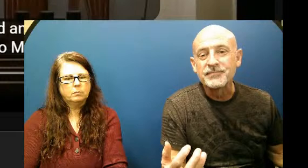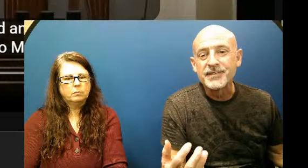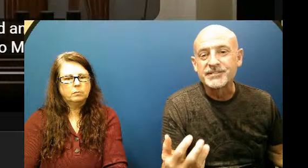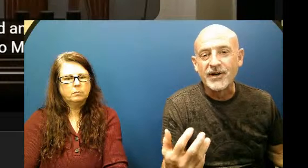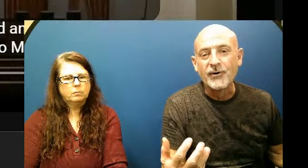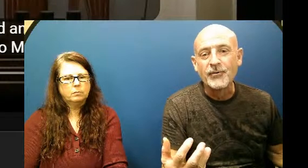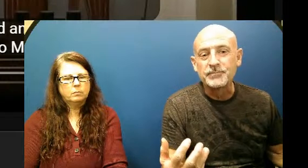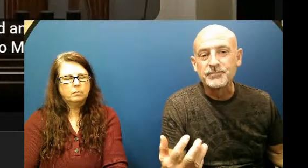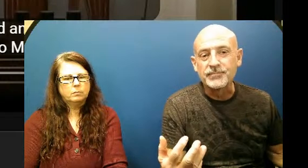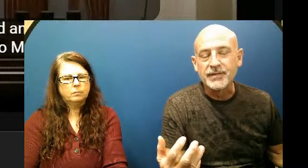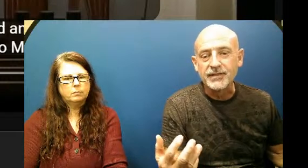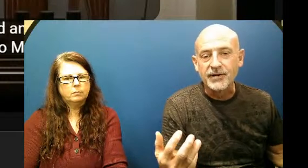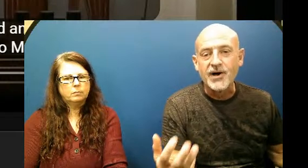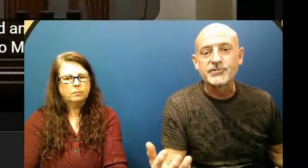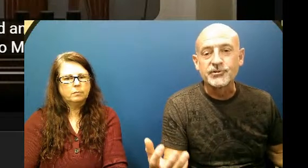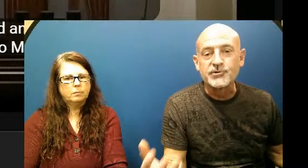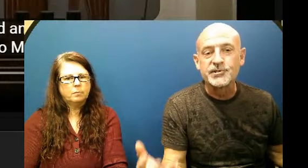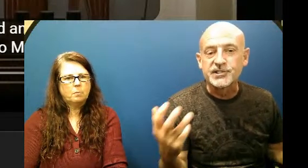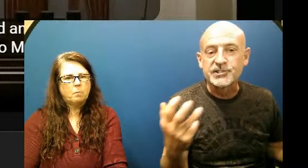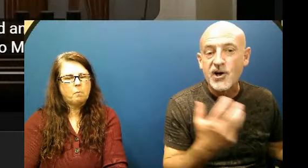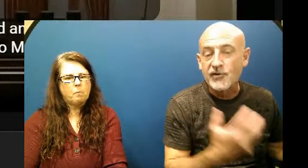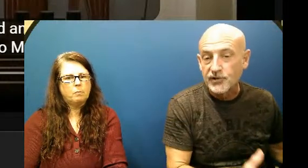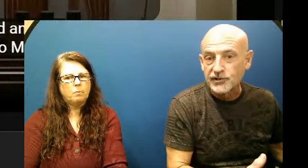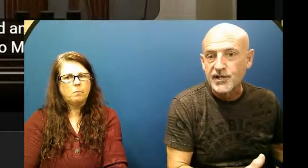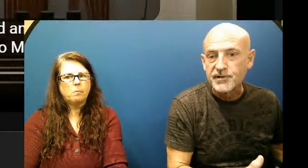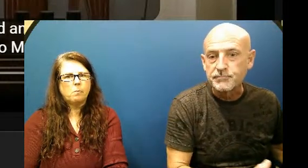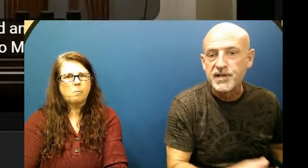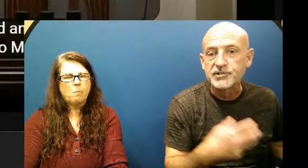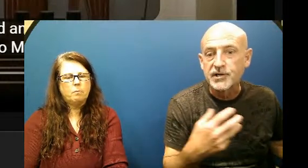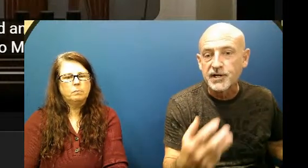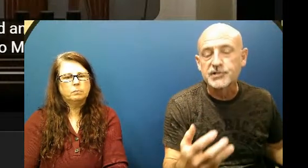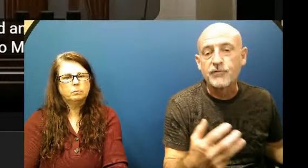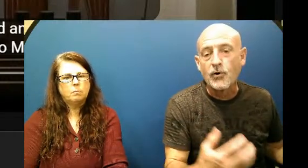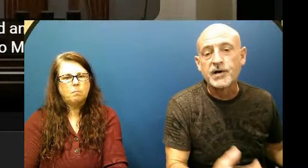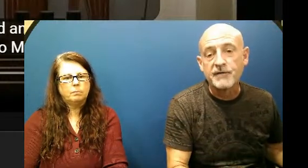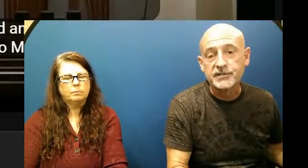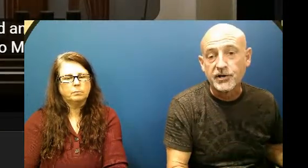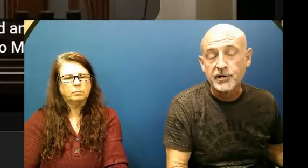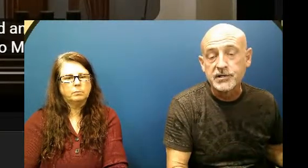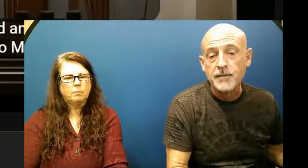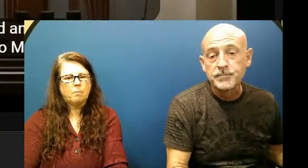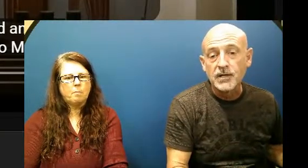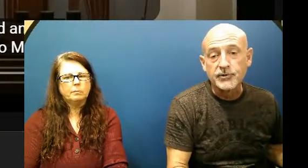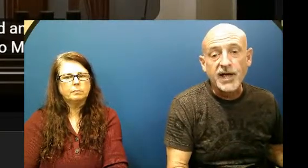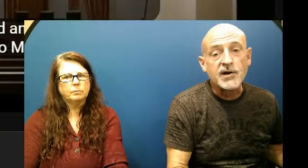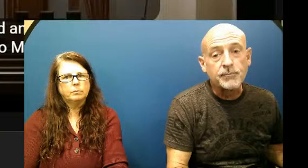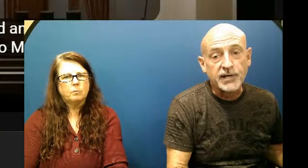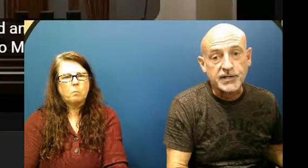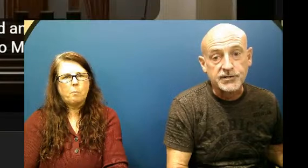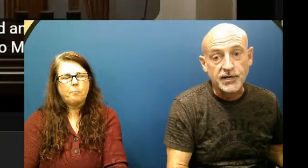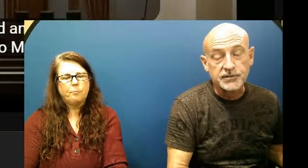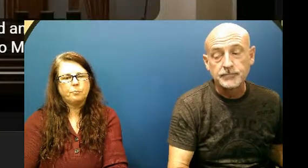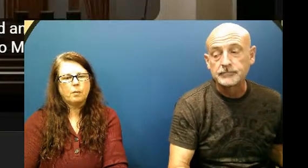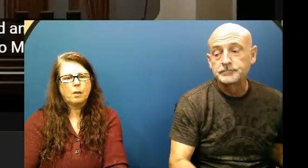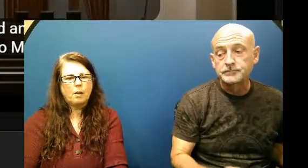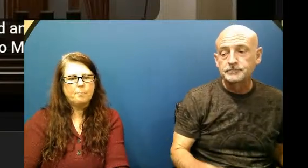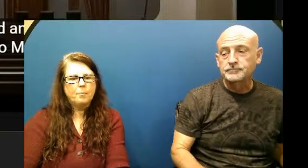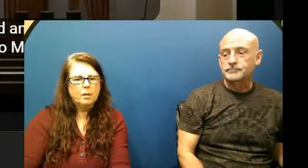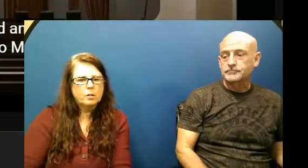Okay? So the Constitution itself limits speech against foreign adversaries. So that complicates